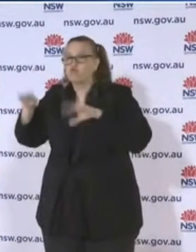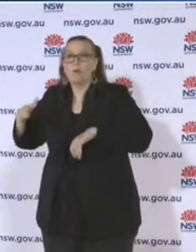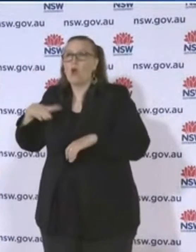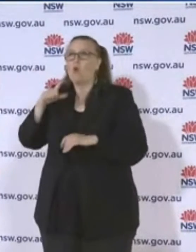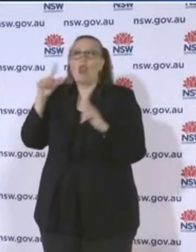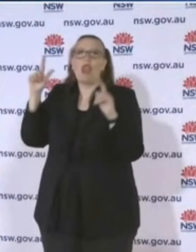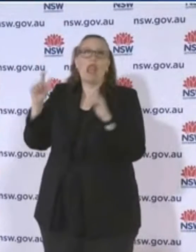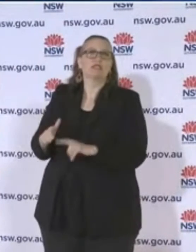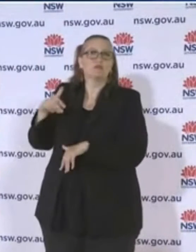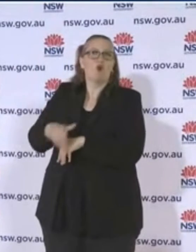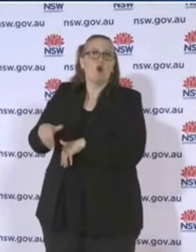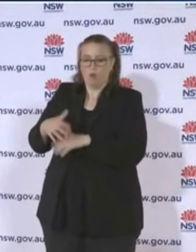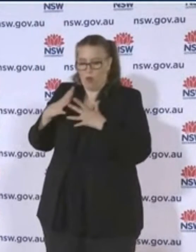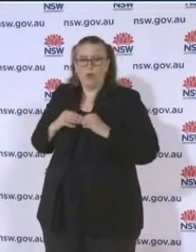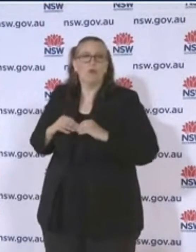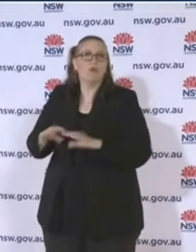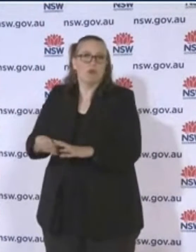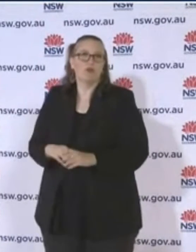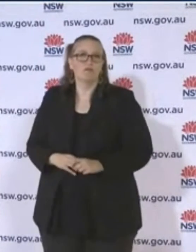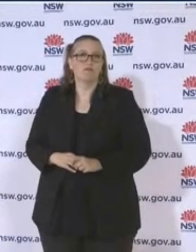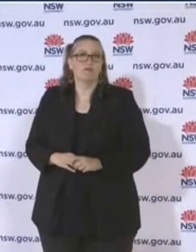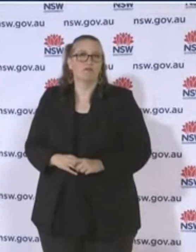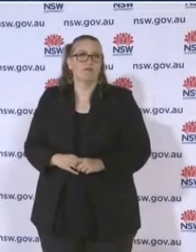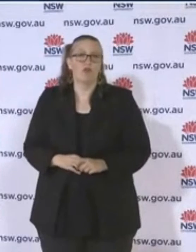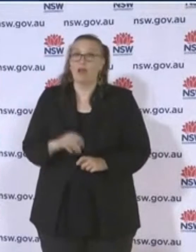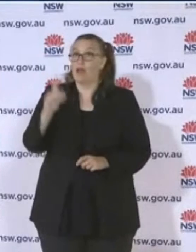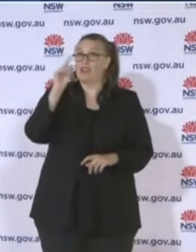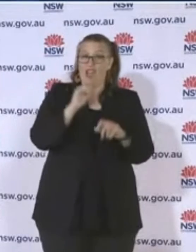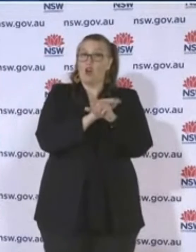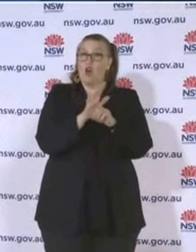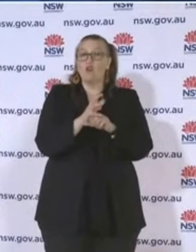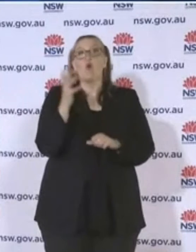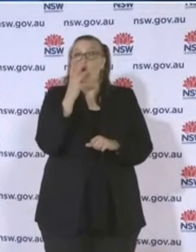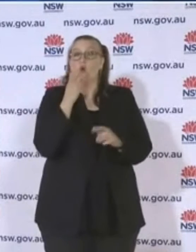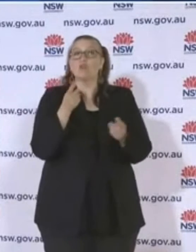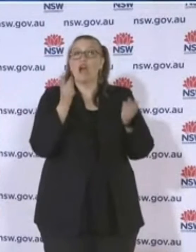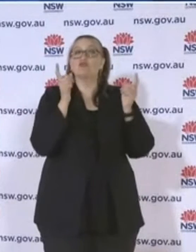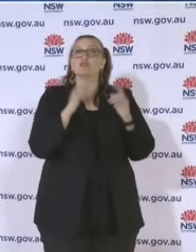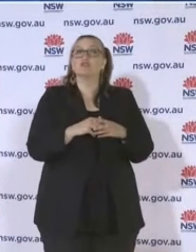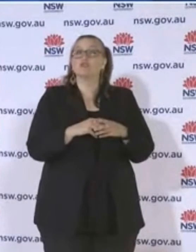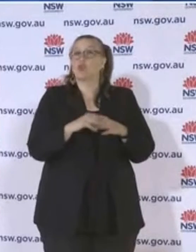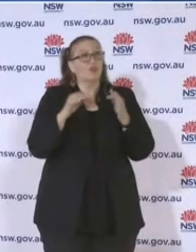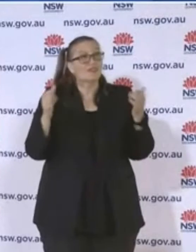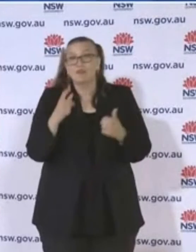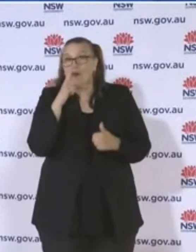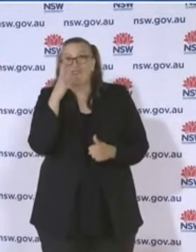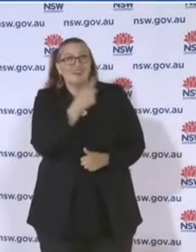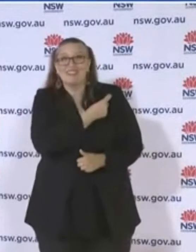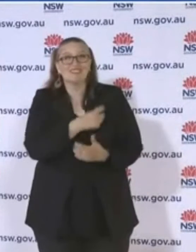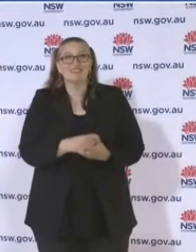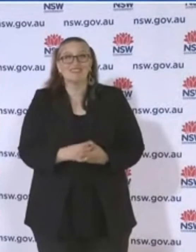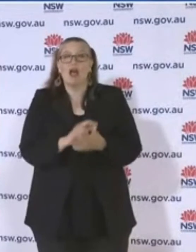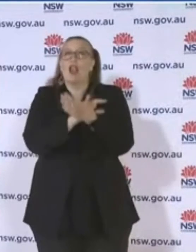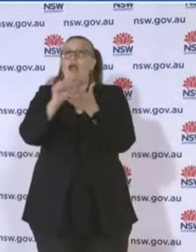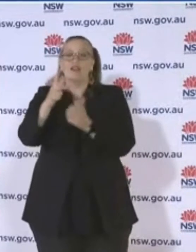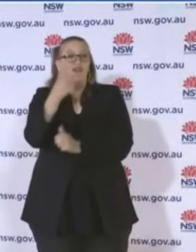from the way we think about COVID now to how we live with COVID. The way we deal with quarantine will be different. The way we deal with how we move around will be different.